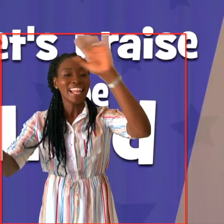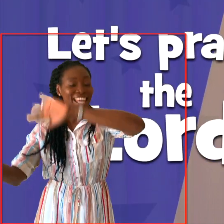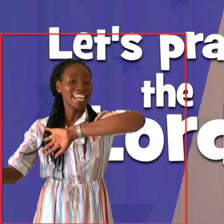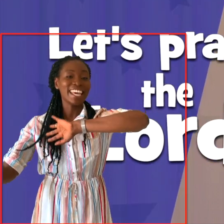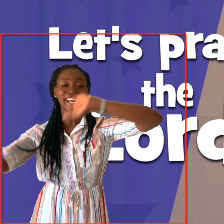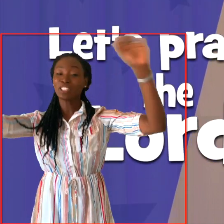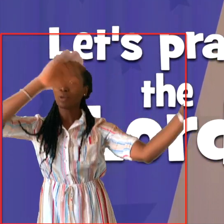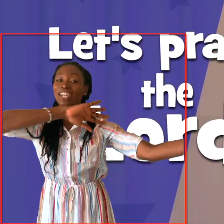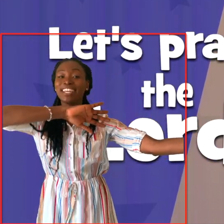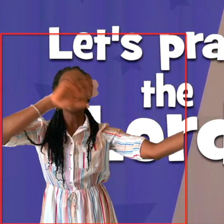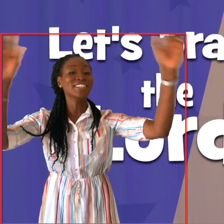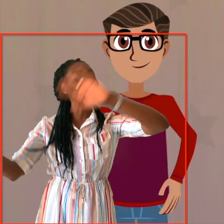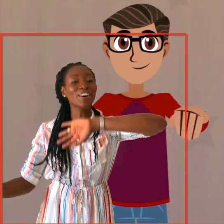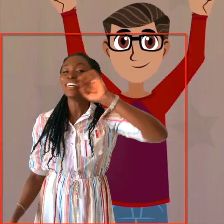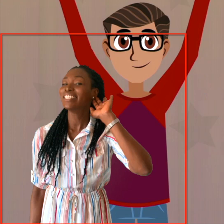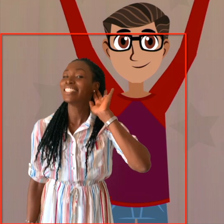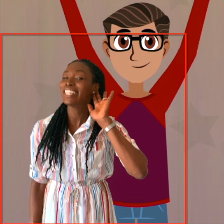Hallelujah. Let's praise.